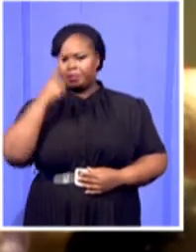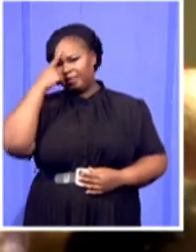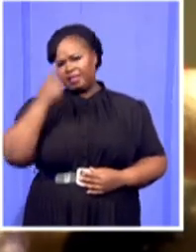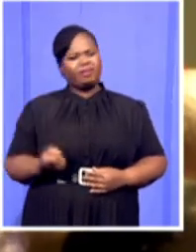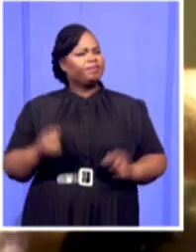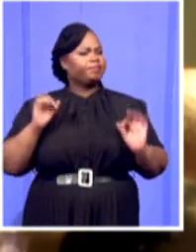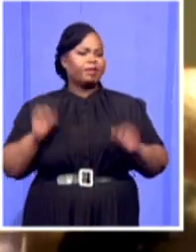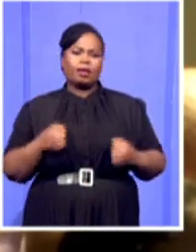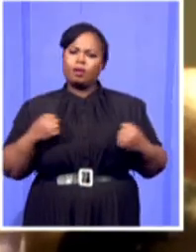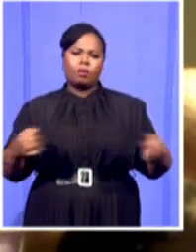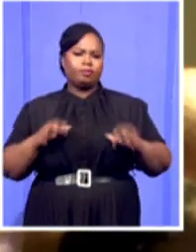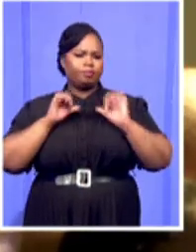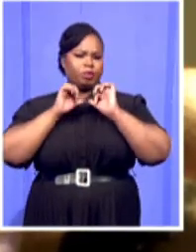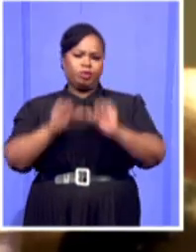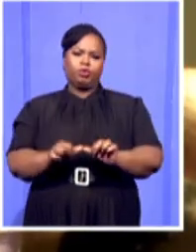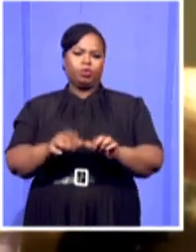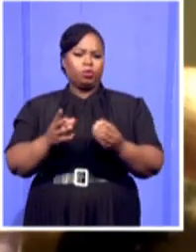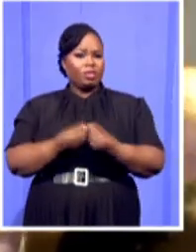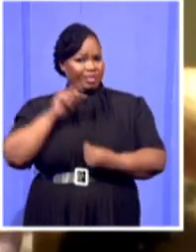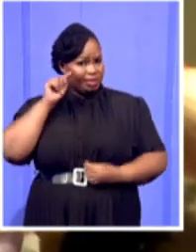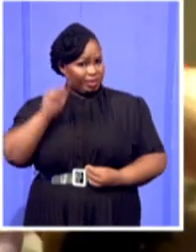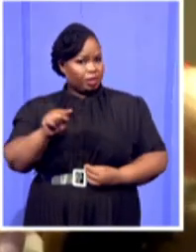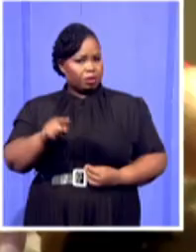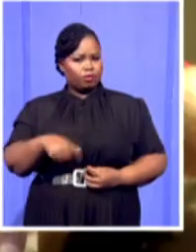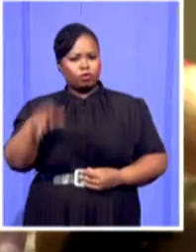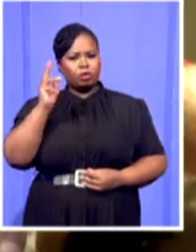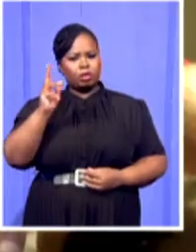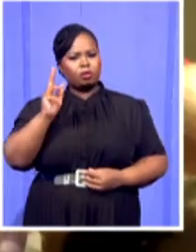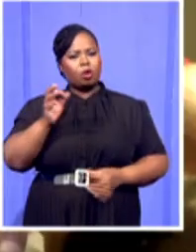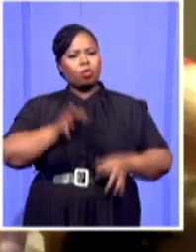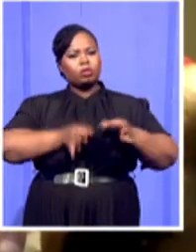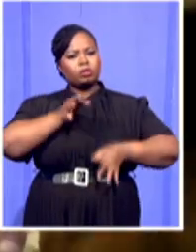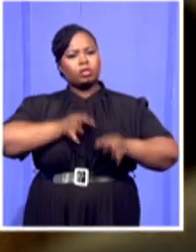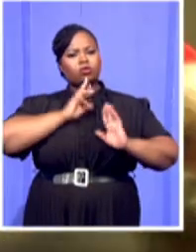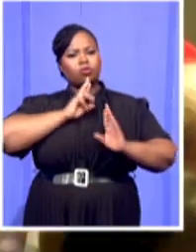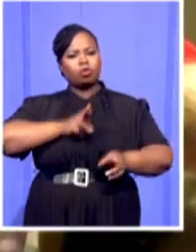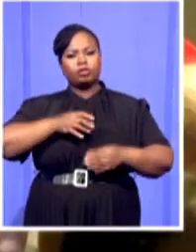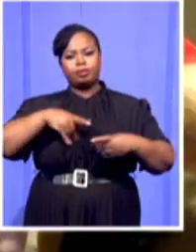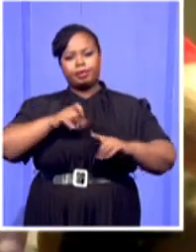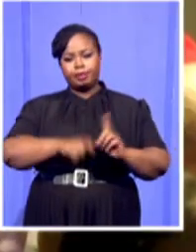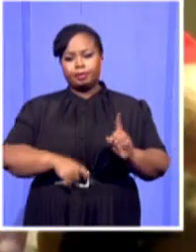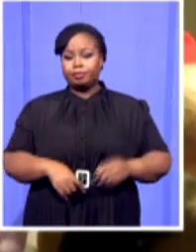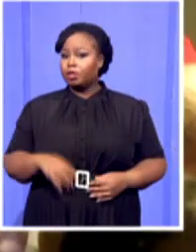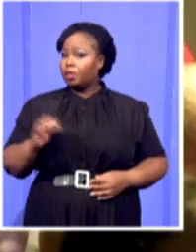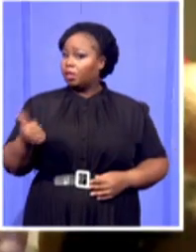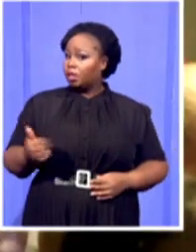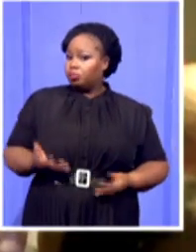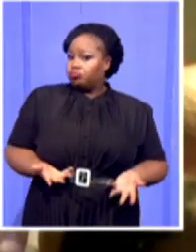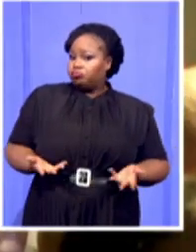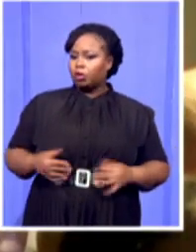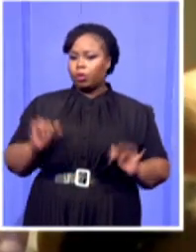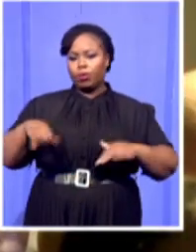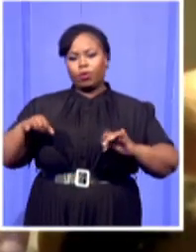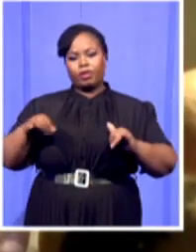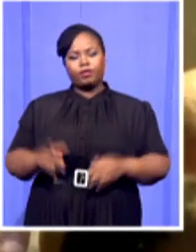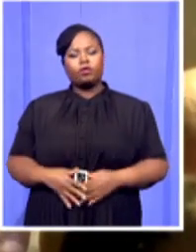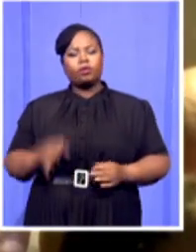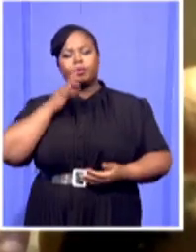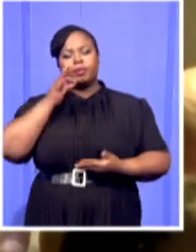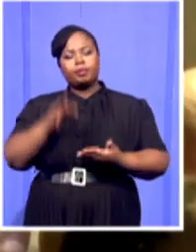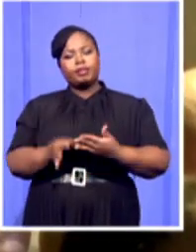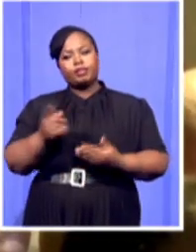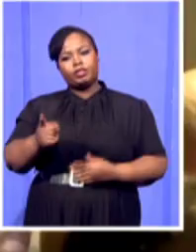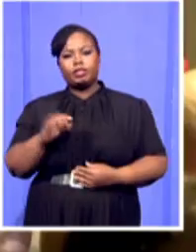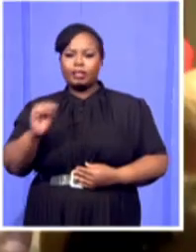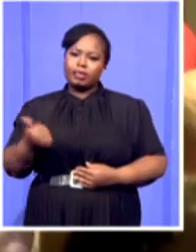can proceed with this item of the political report, Chairperson. Therefore, we are waiting for the recommendation,